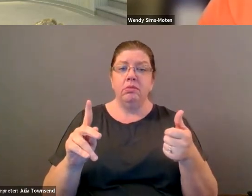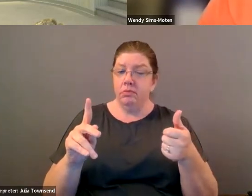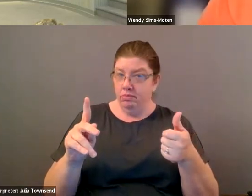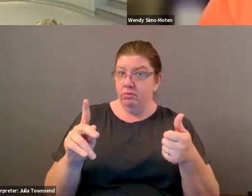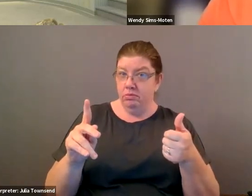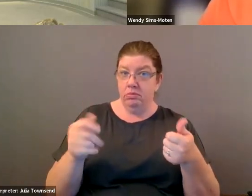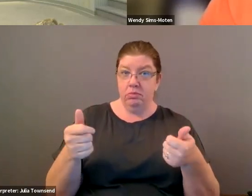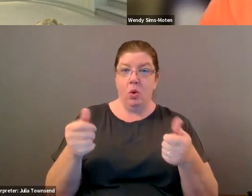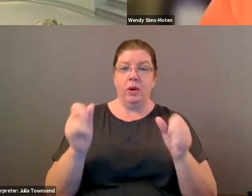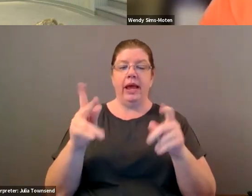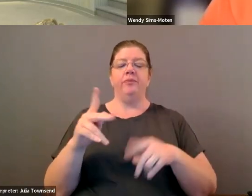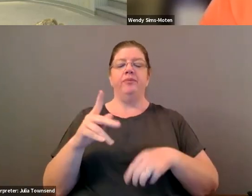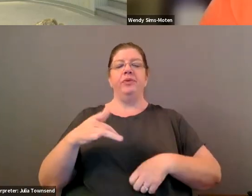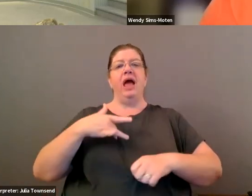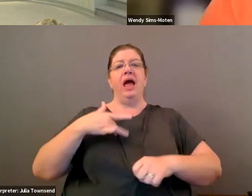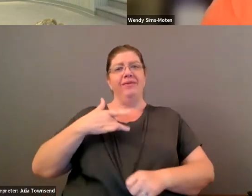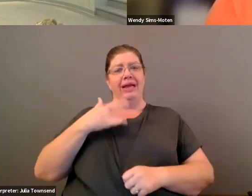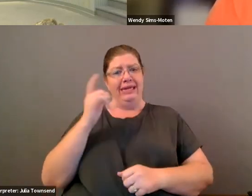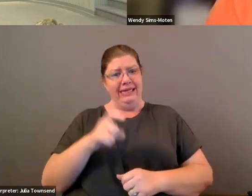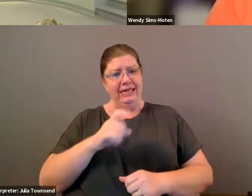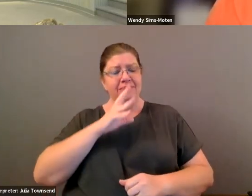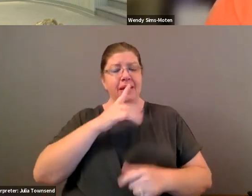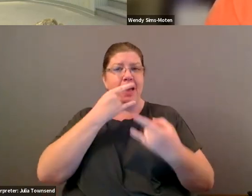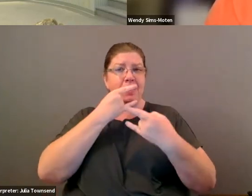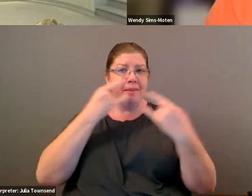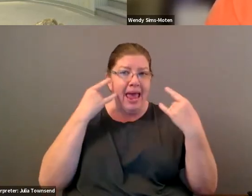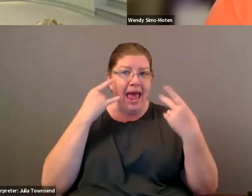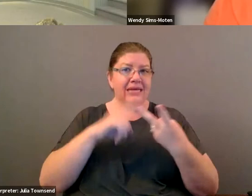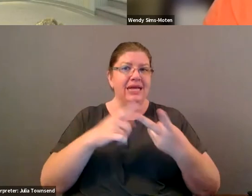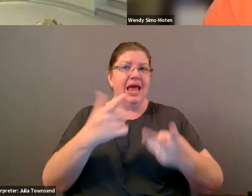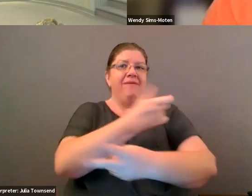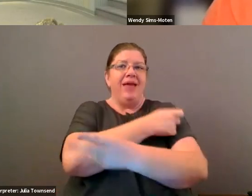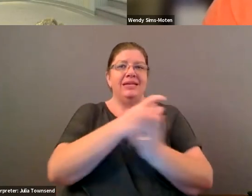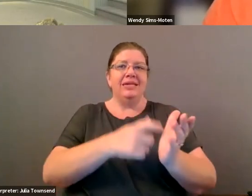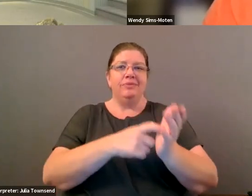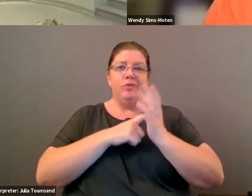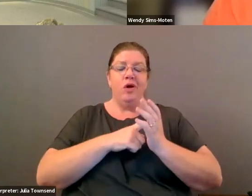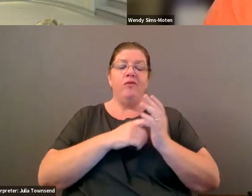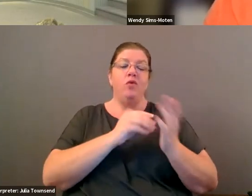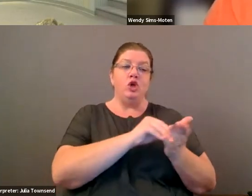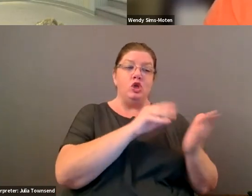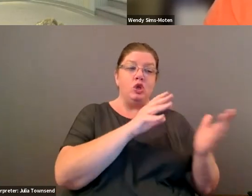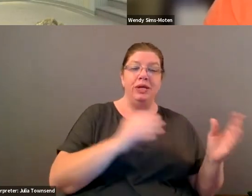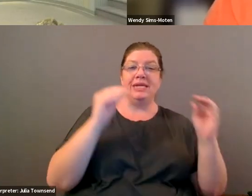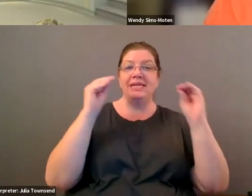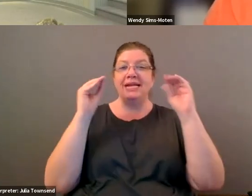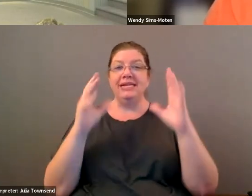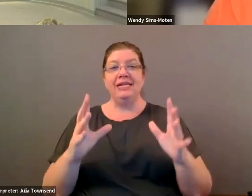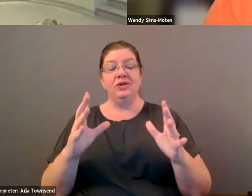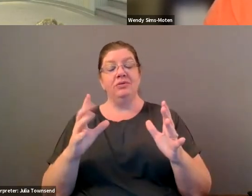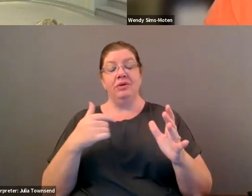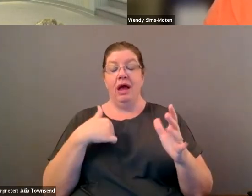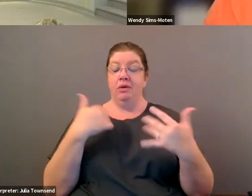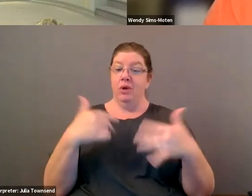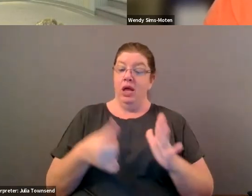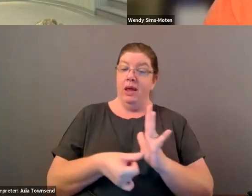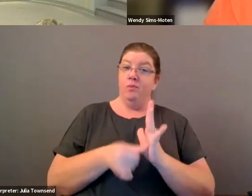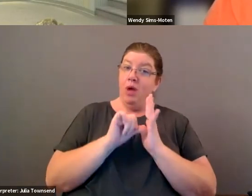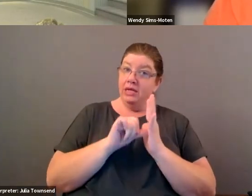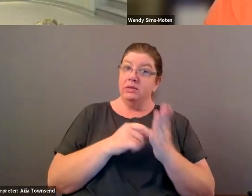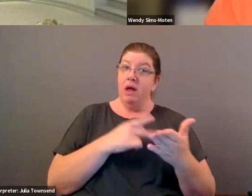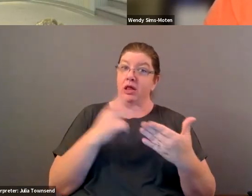Okay, good. I felt compelled to speak on the mask and vaccine mandates for students and teachers. I'm really impressed by the program you